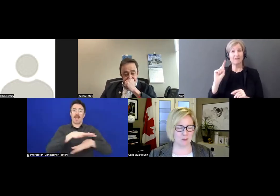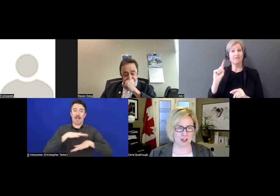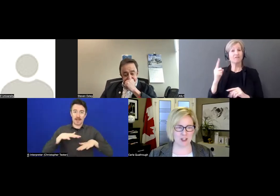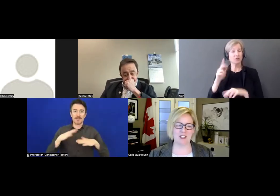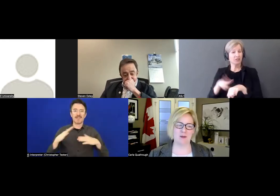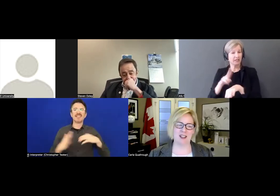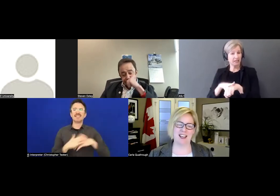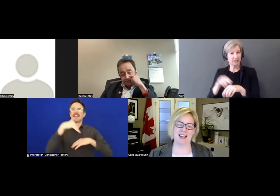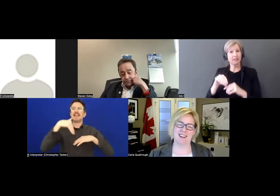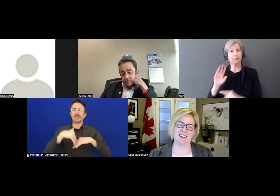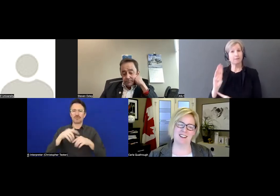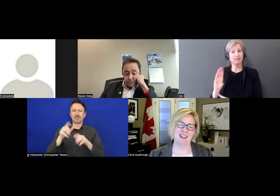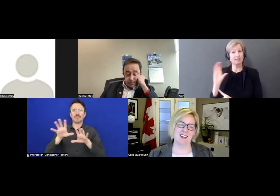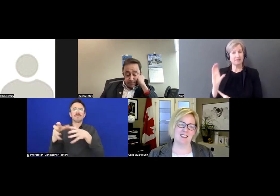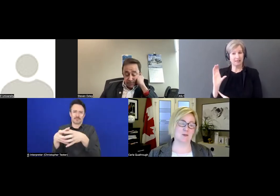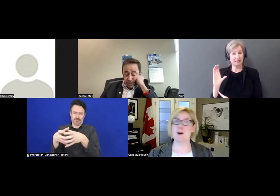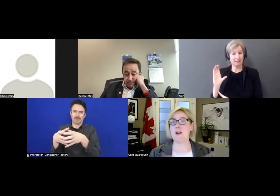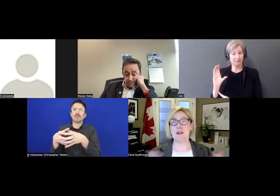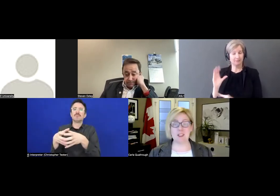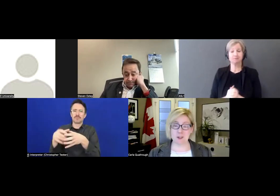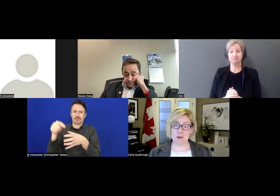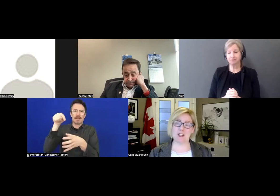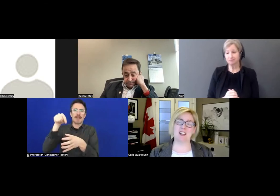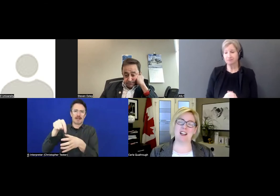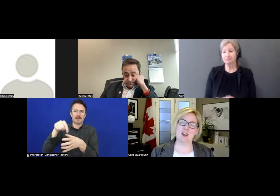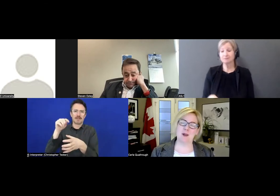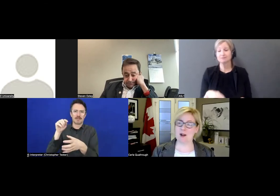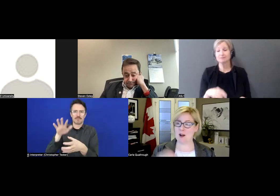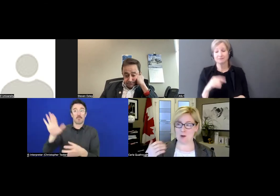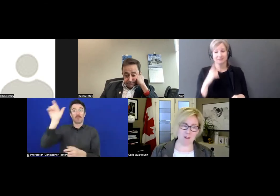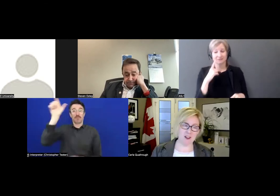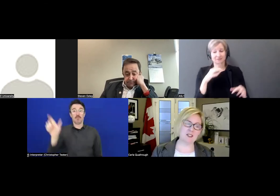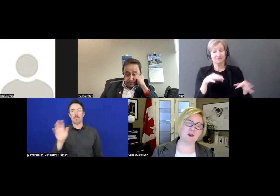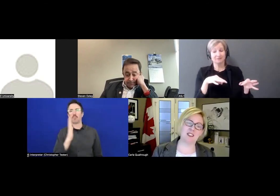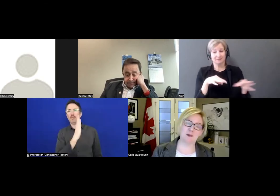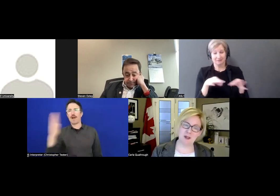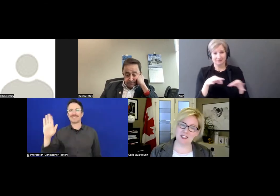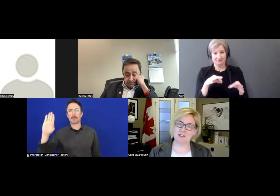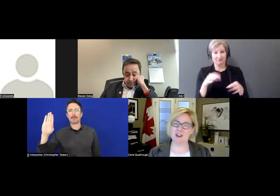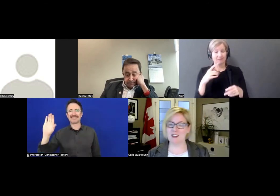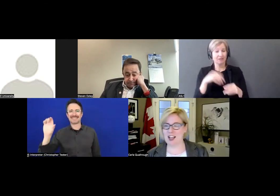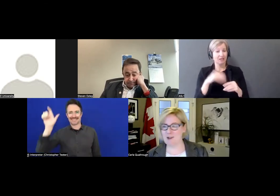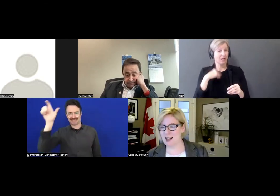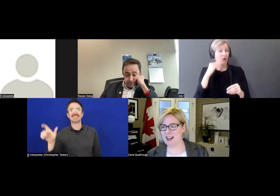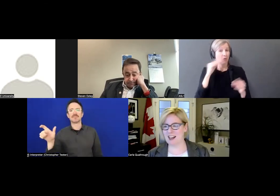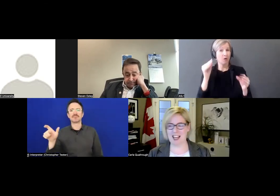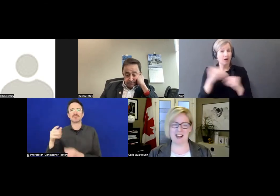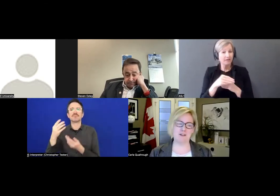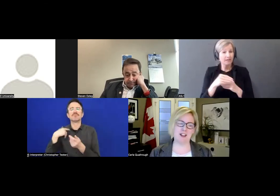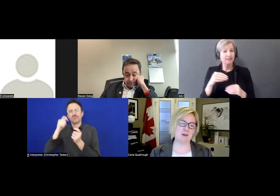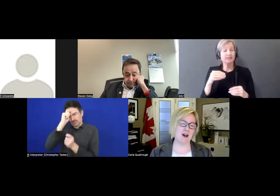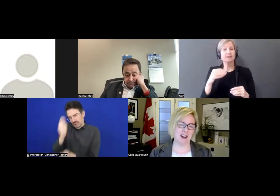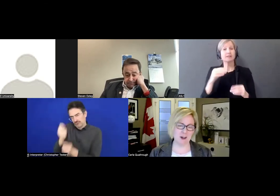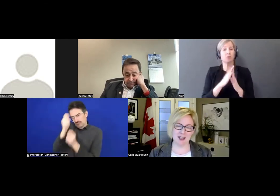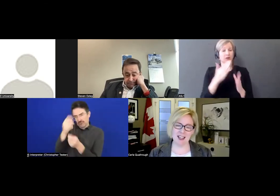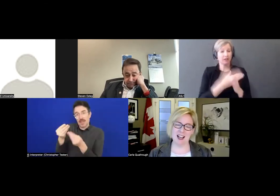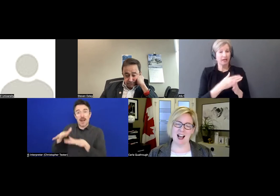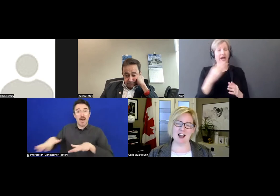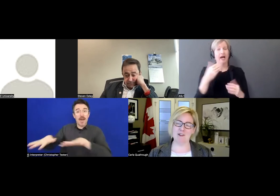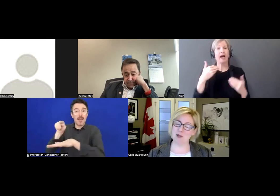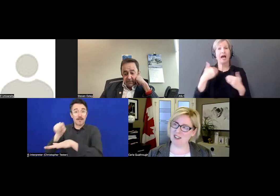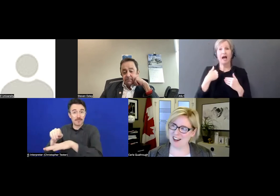in British Columbia, Canada. So by way of description, I'm in my home office with some books, a file cabinet, and a Canada flag behind